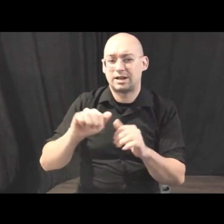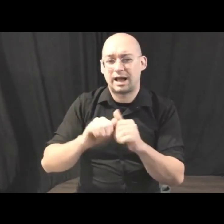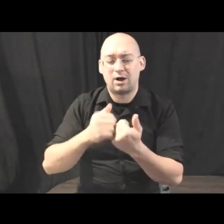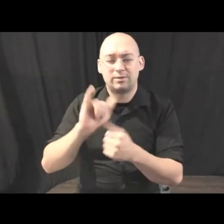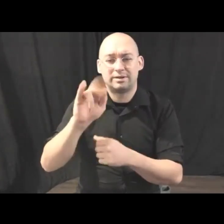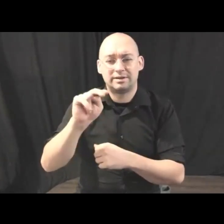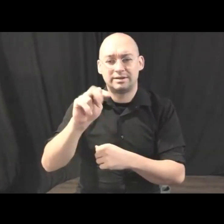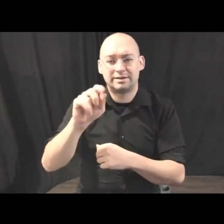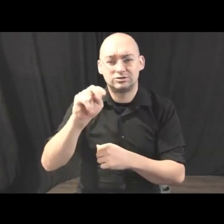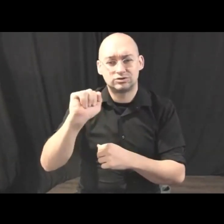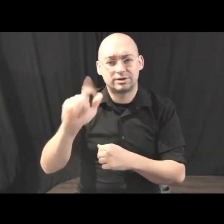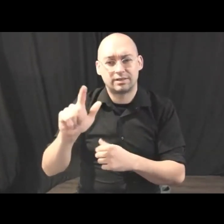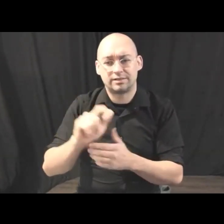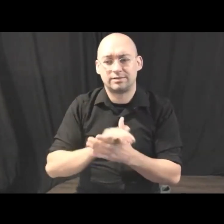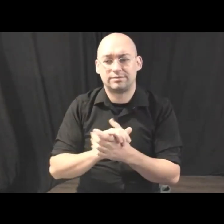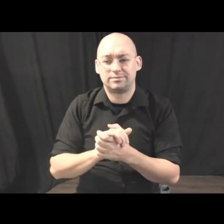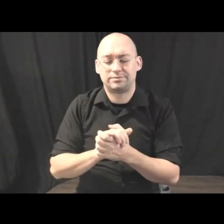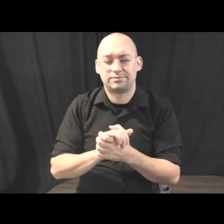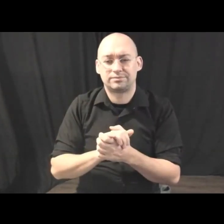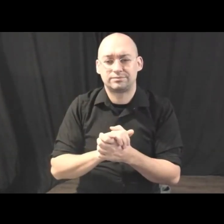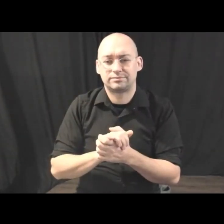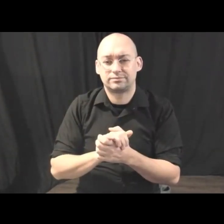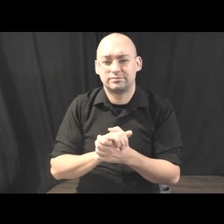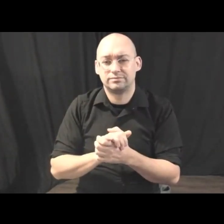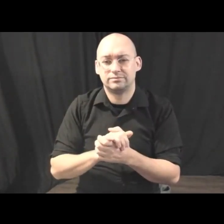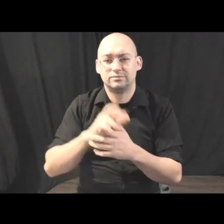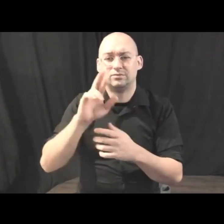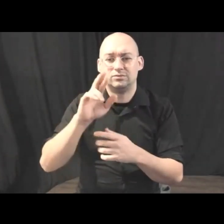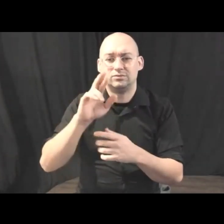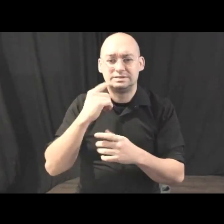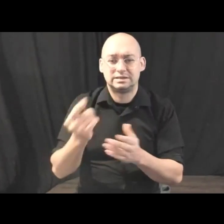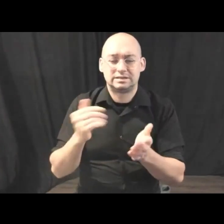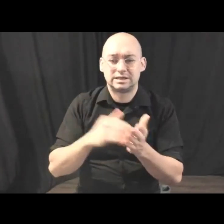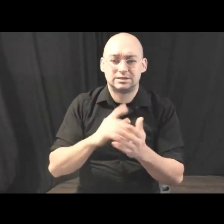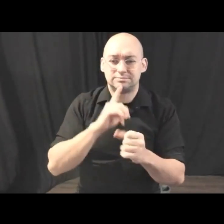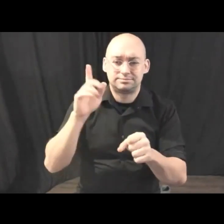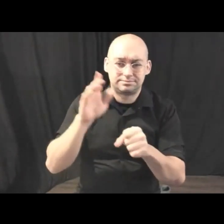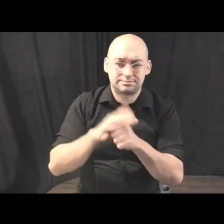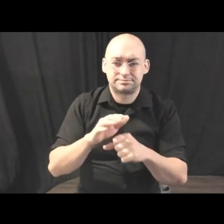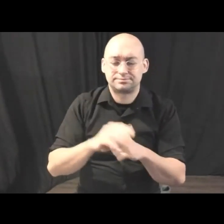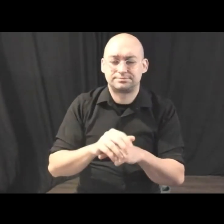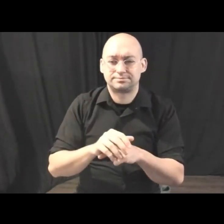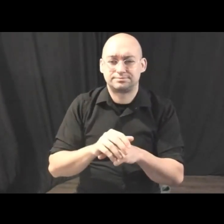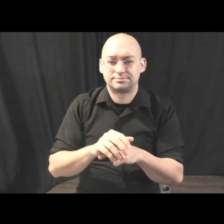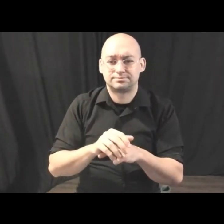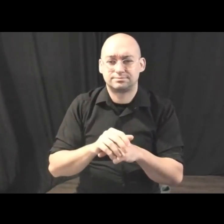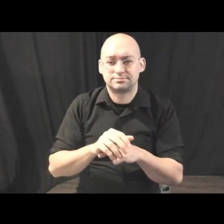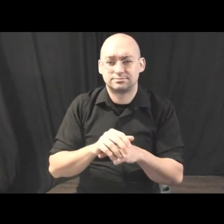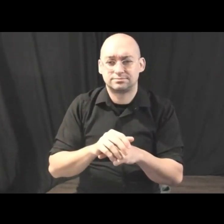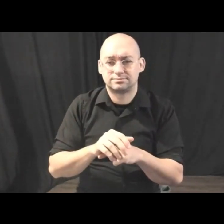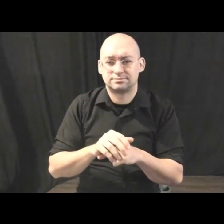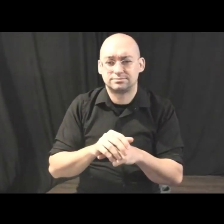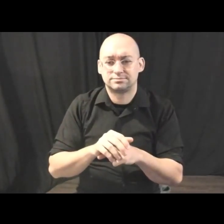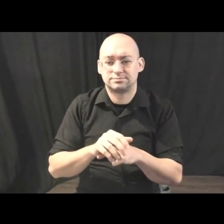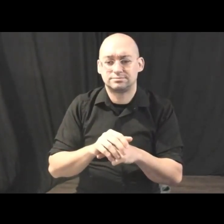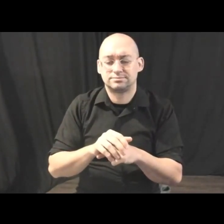of this going forward? And that's been restated and recommitted to in our latest plan in that space. Again,